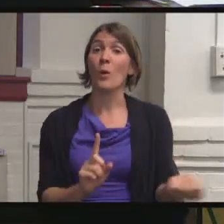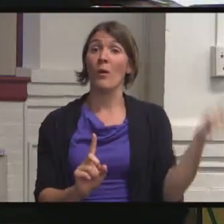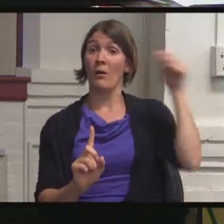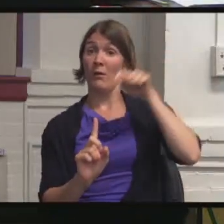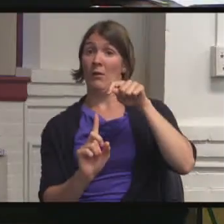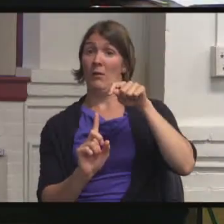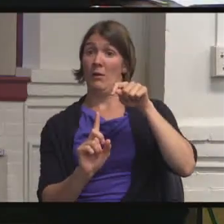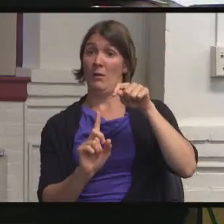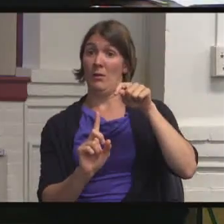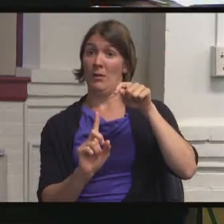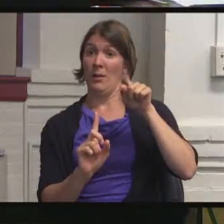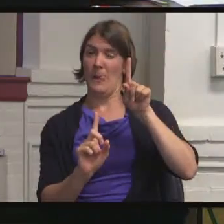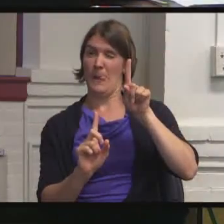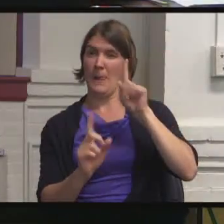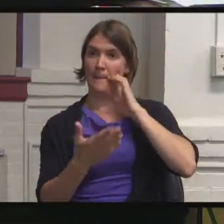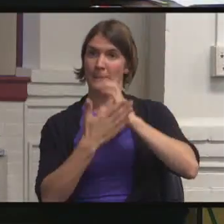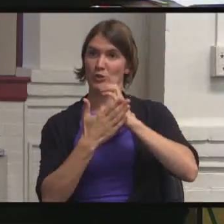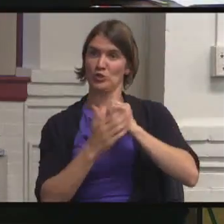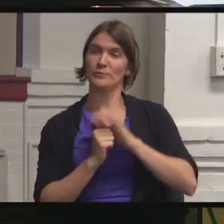this image,